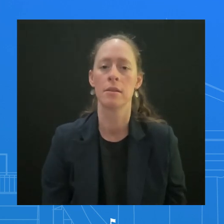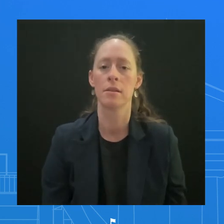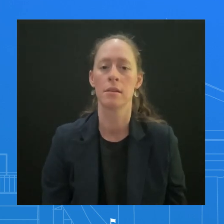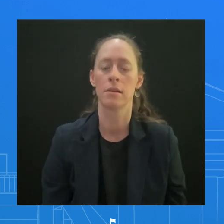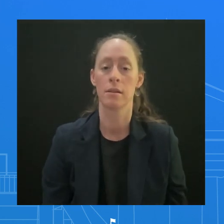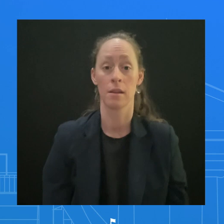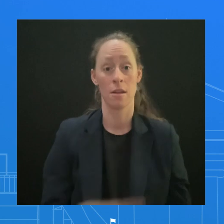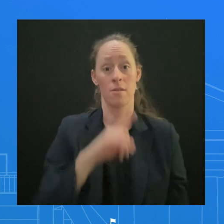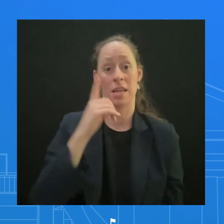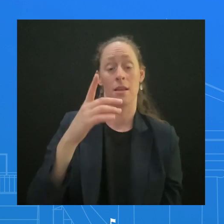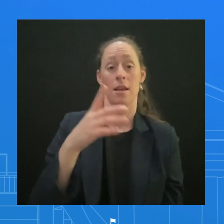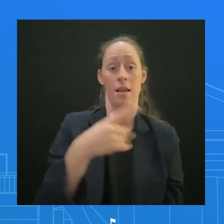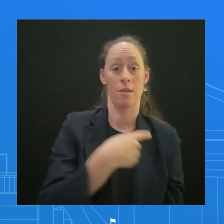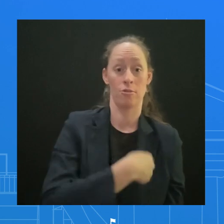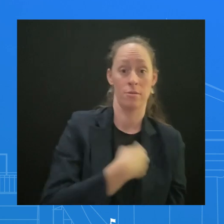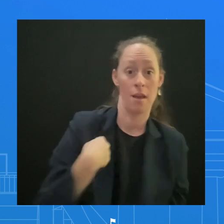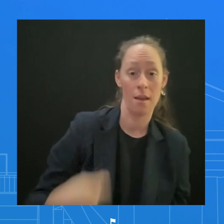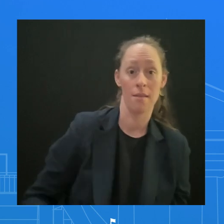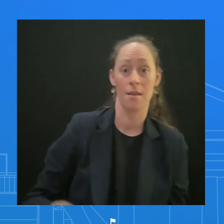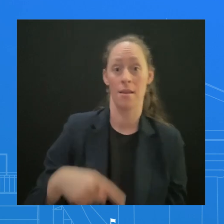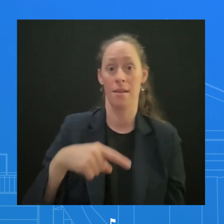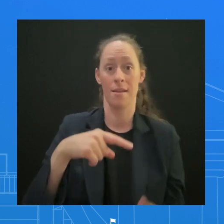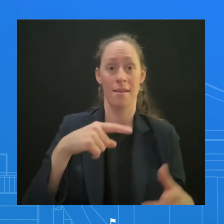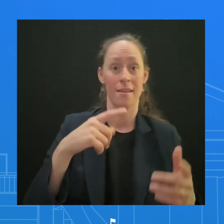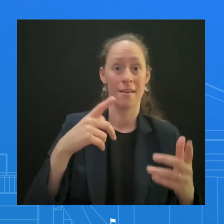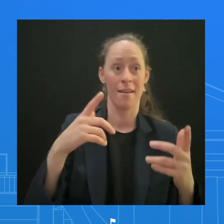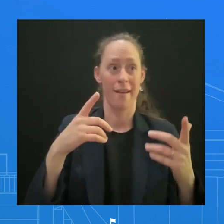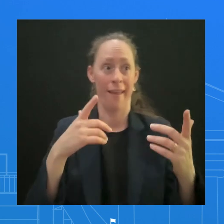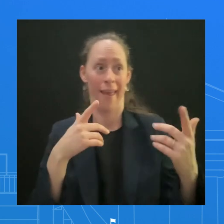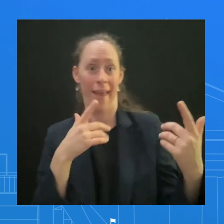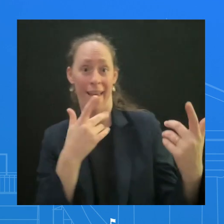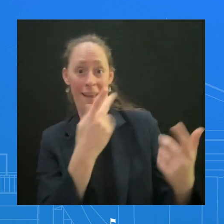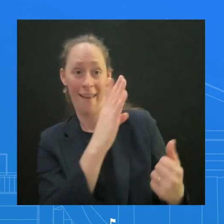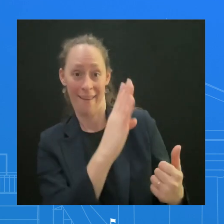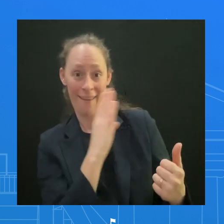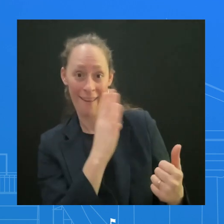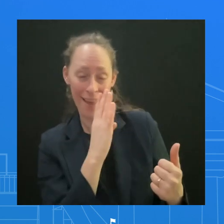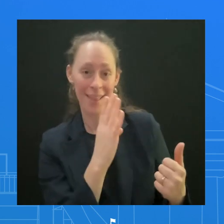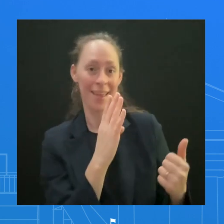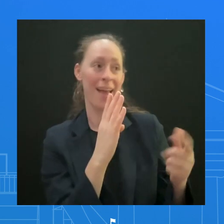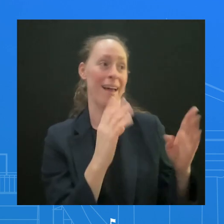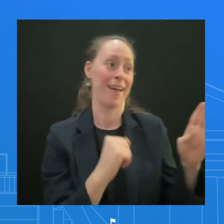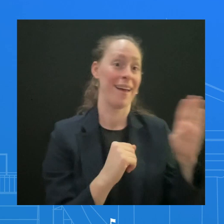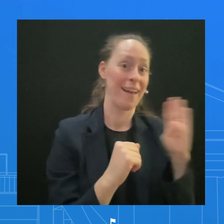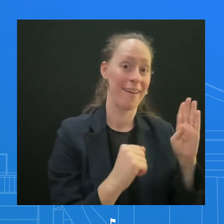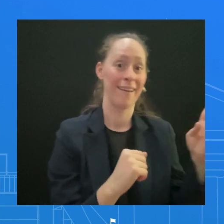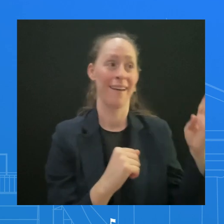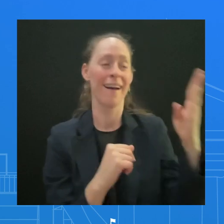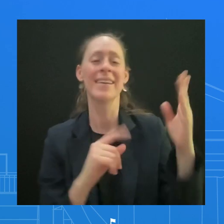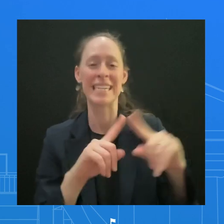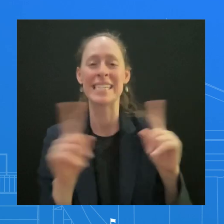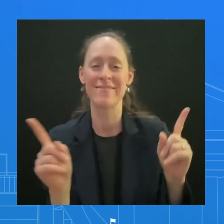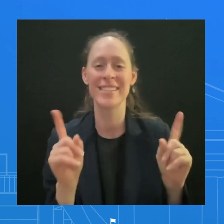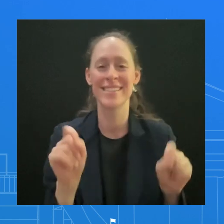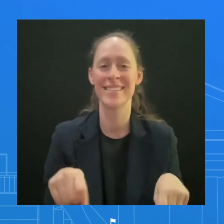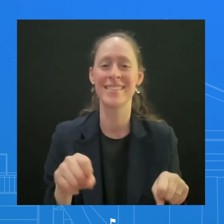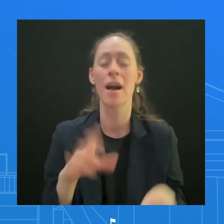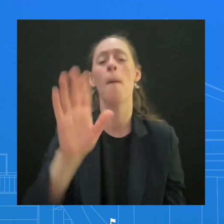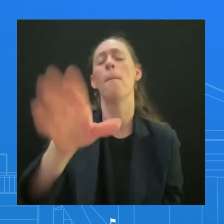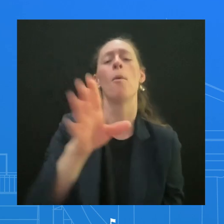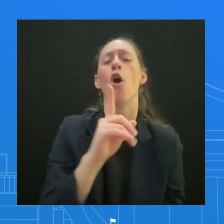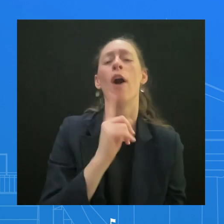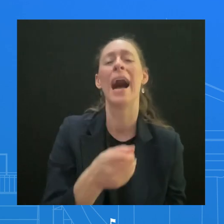agenda yesterday, no question about that. But this wasn't about leveraging India to be some sort of counterweight. India is a